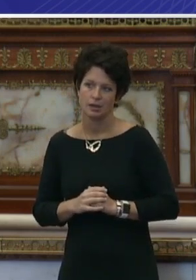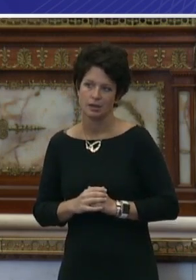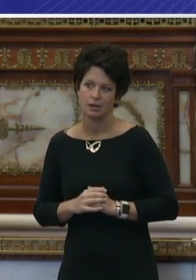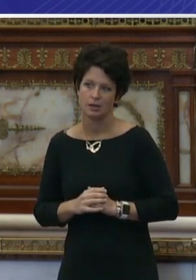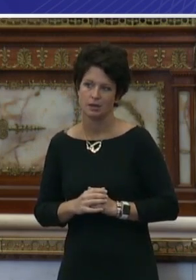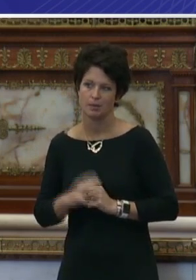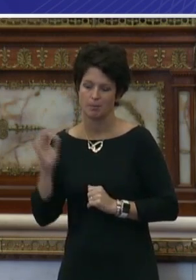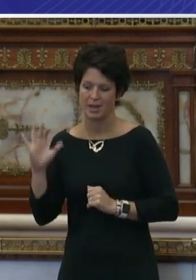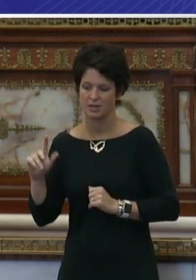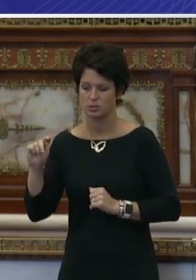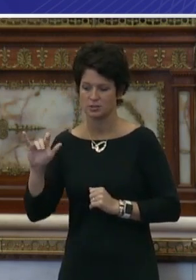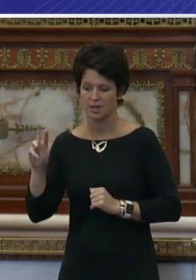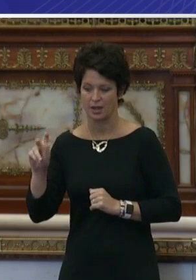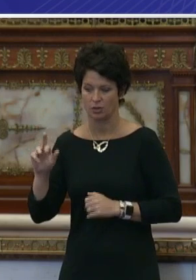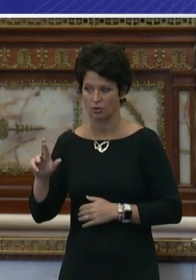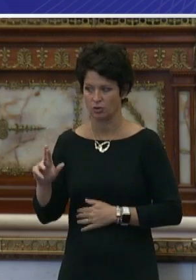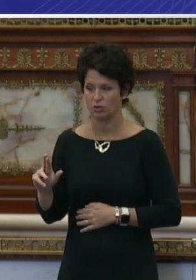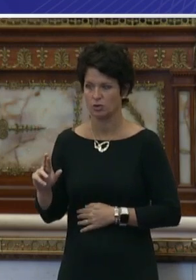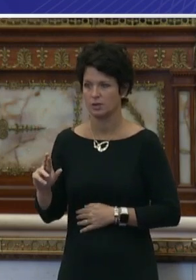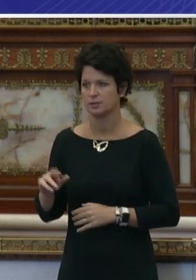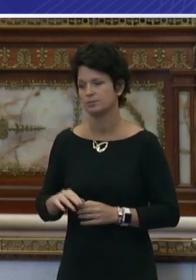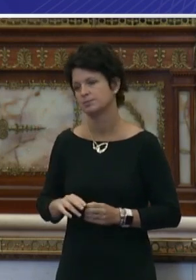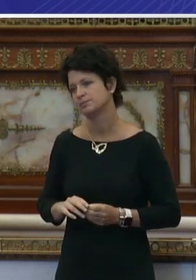Pastor Tyler?